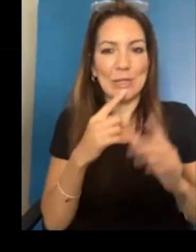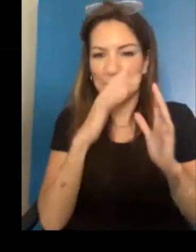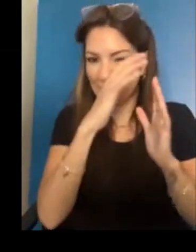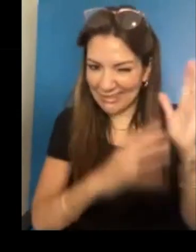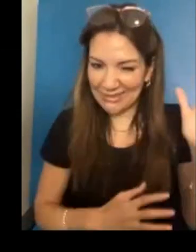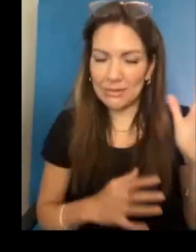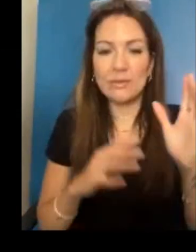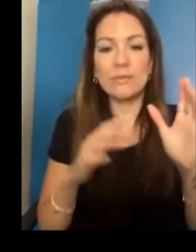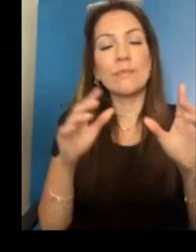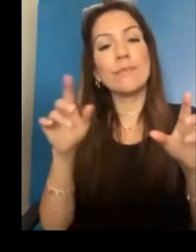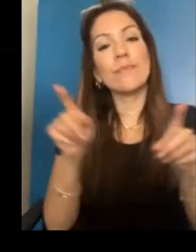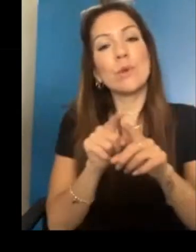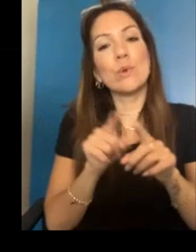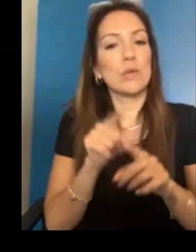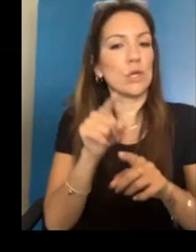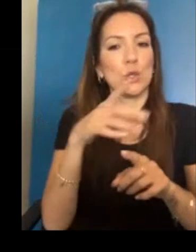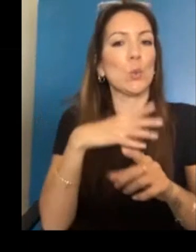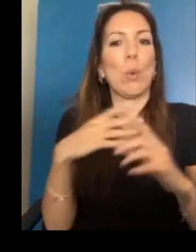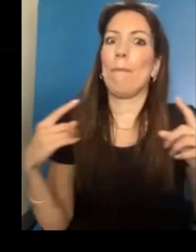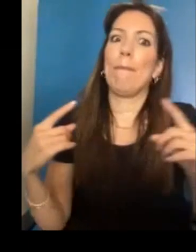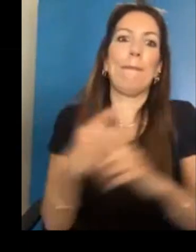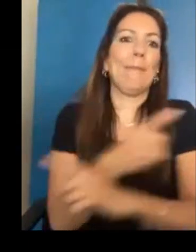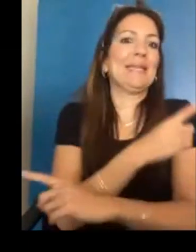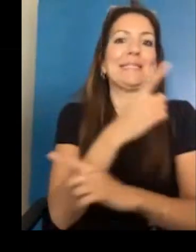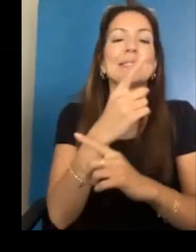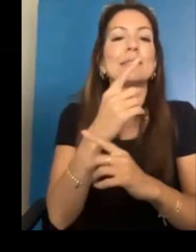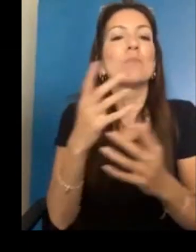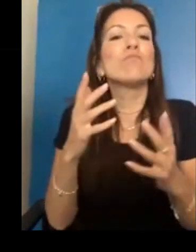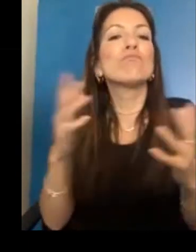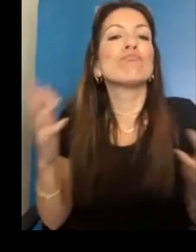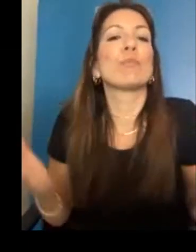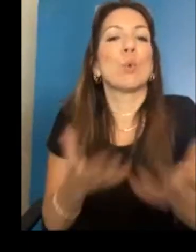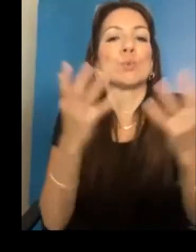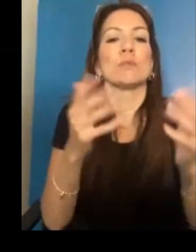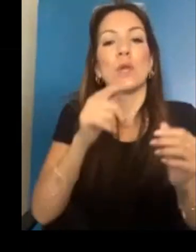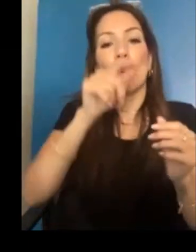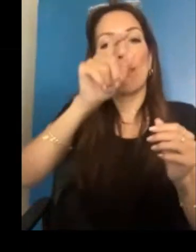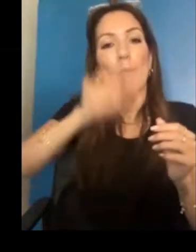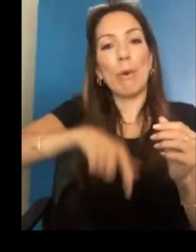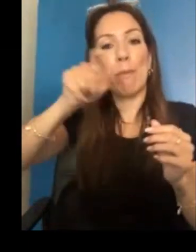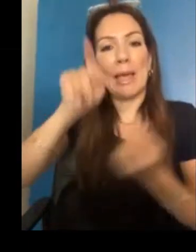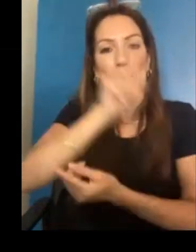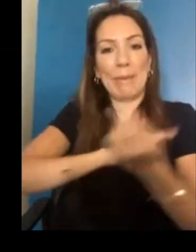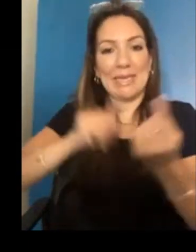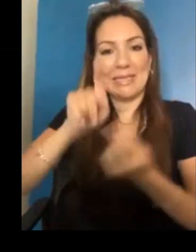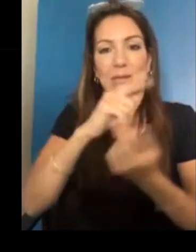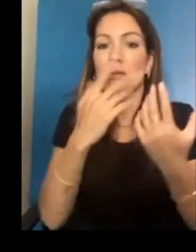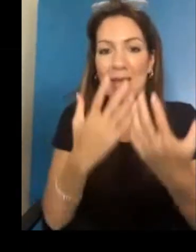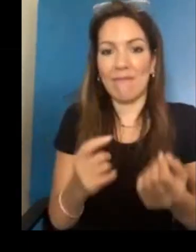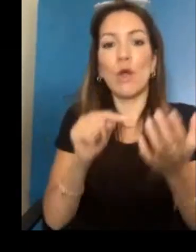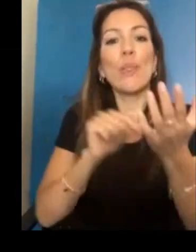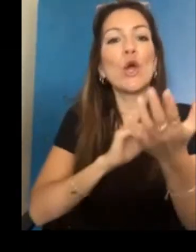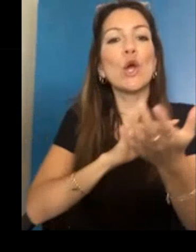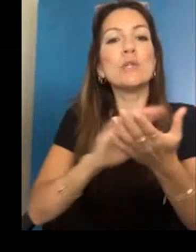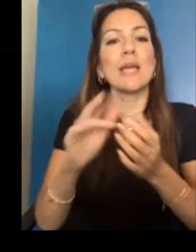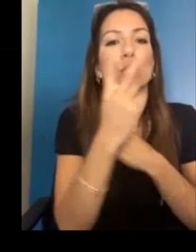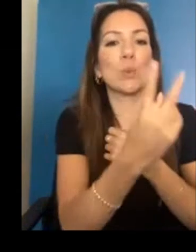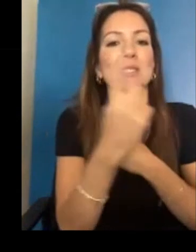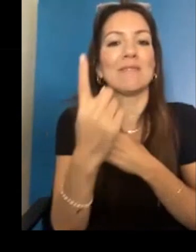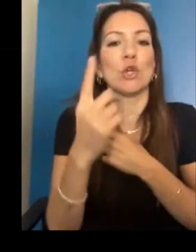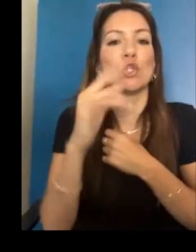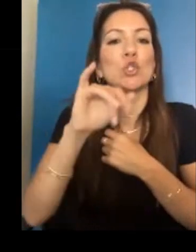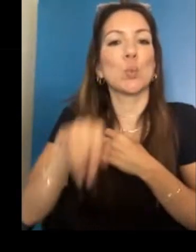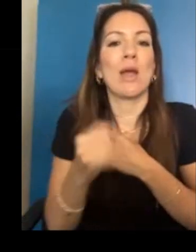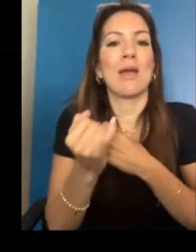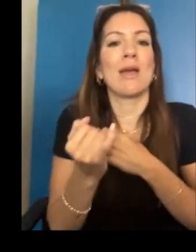We also didn't want to miss an opportunity to promote our annual public meeting to you. That's happening on Thursday, 21st of July, and it's going to focus heavily